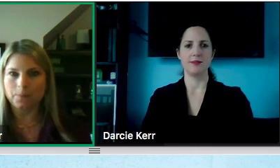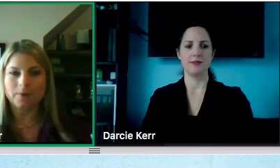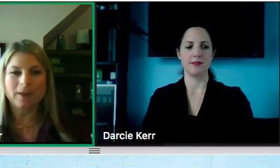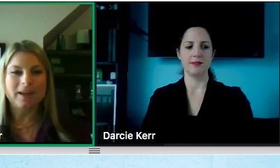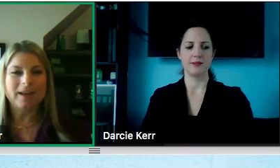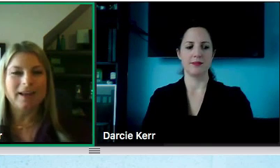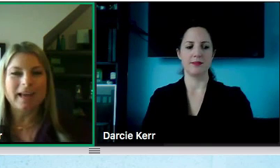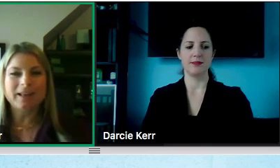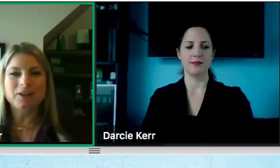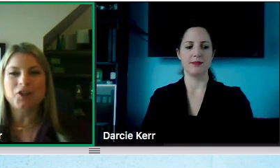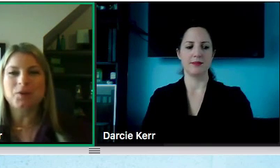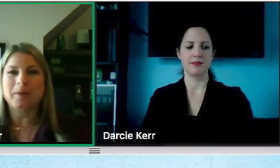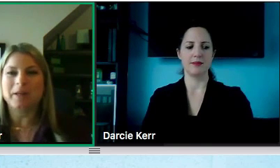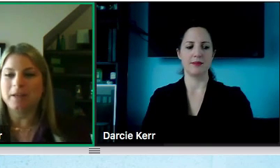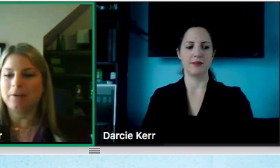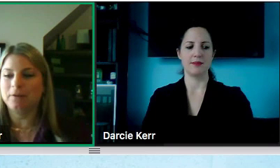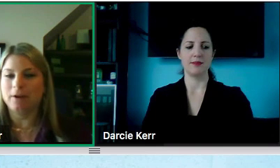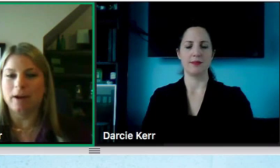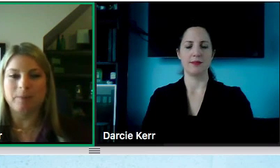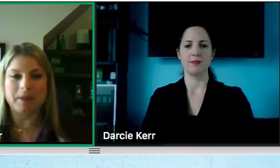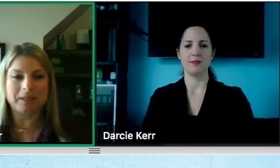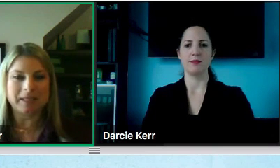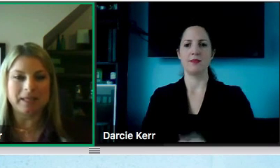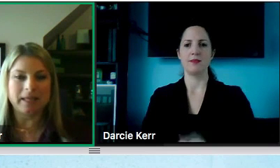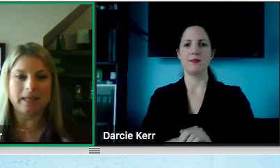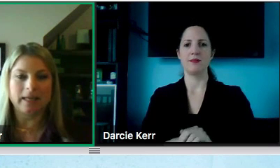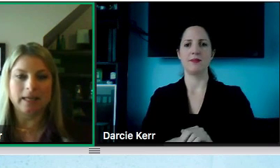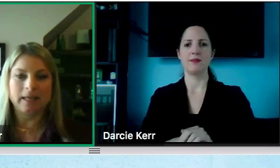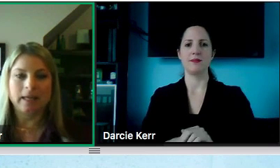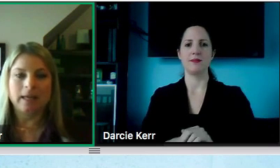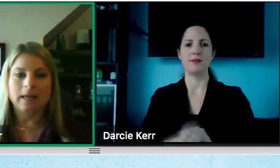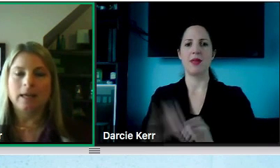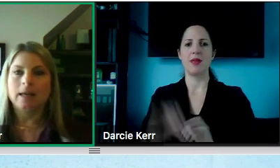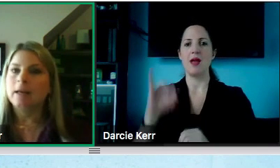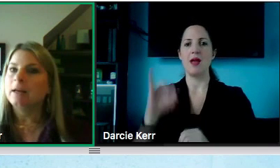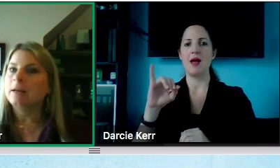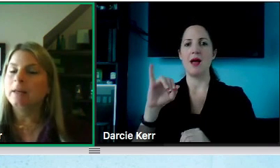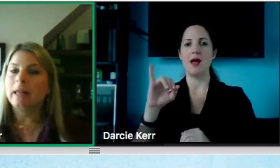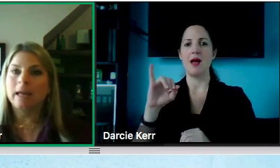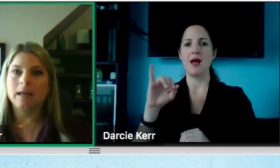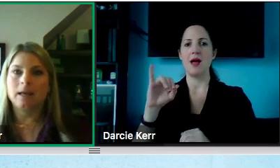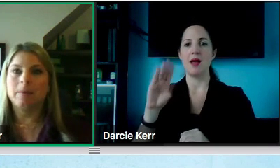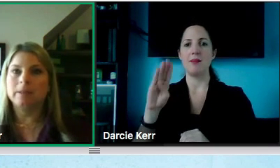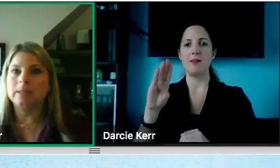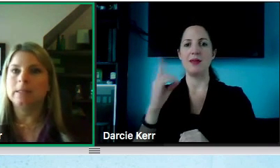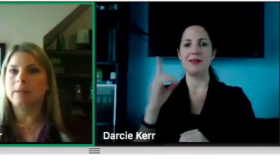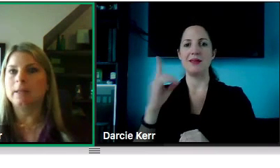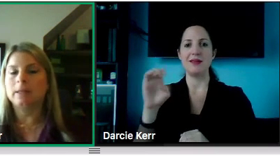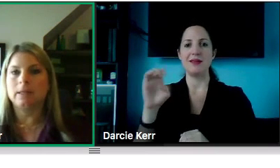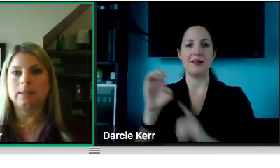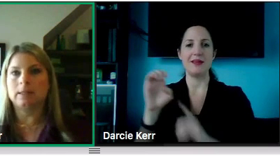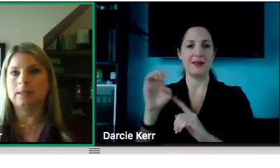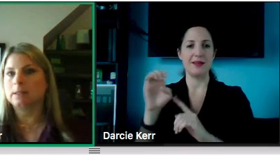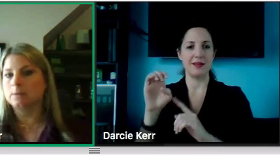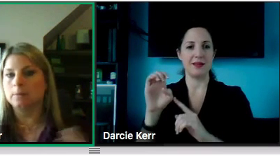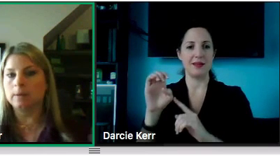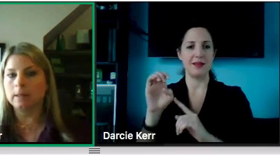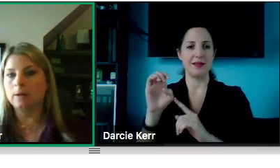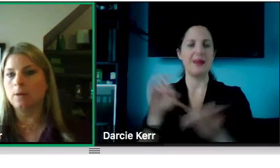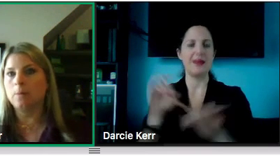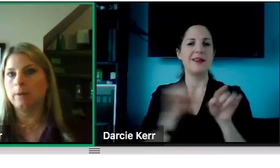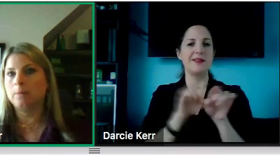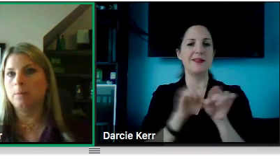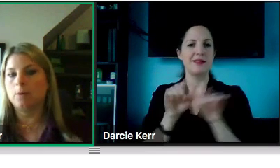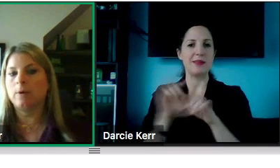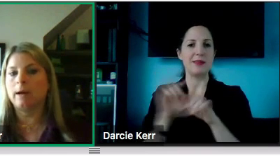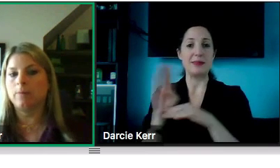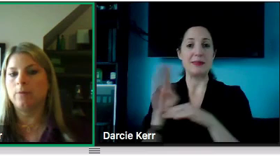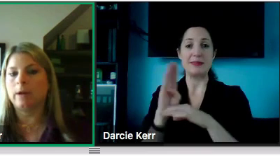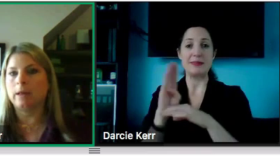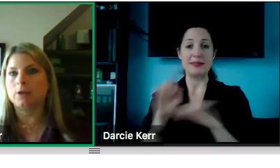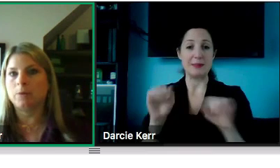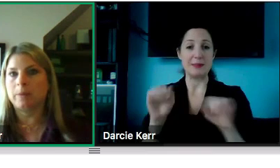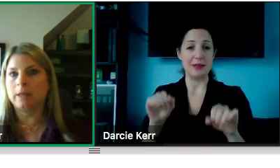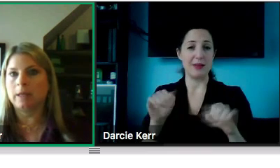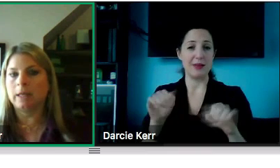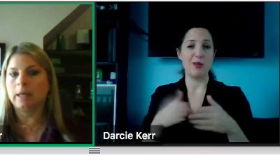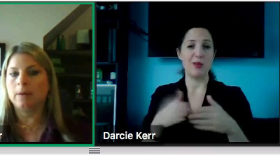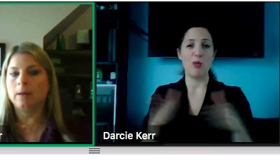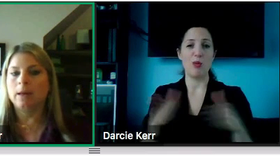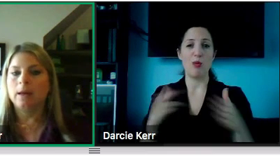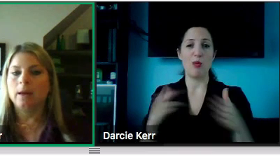There we go. Eligibility for IBDE. Like Business Abilities, this is a really open program